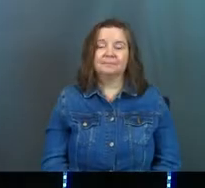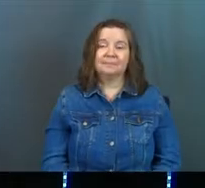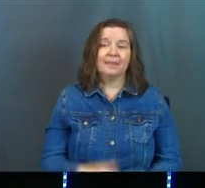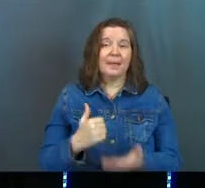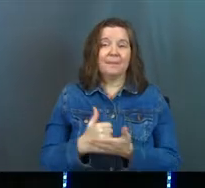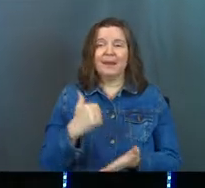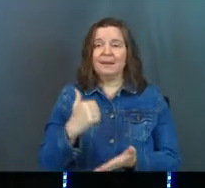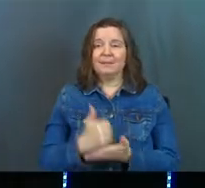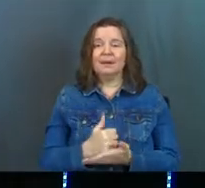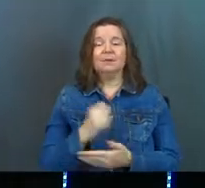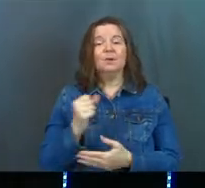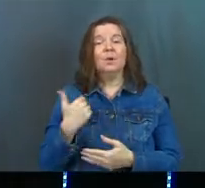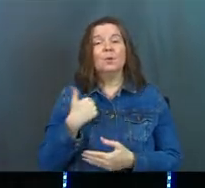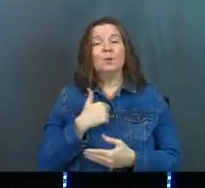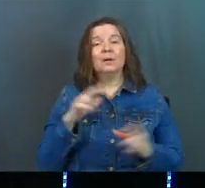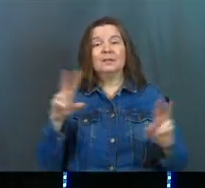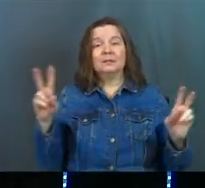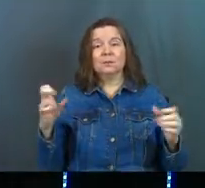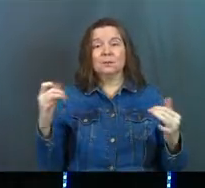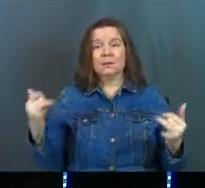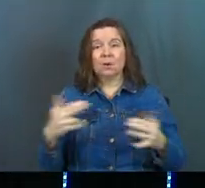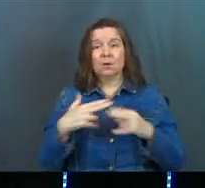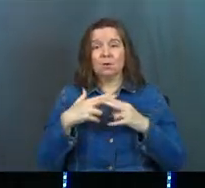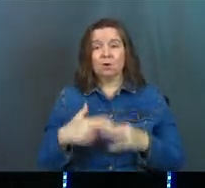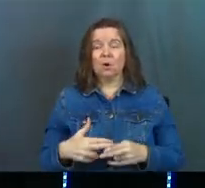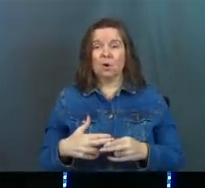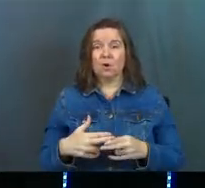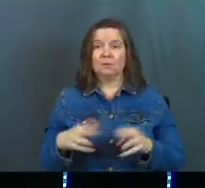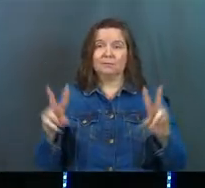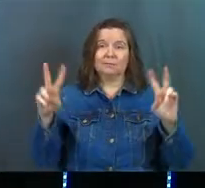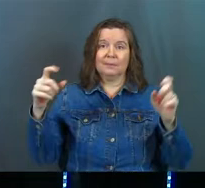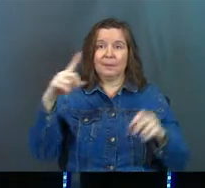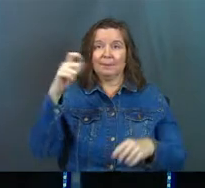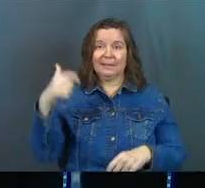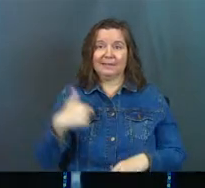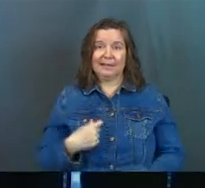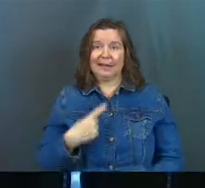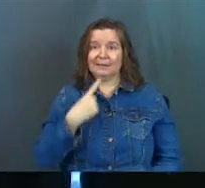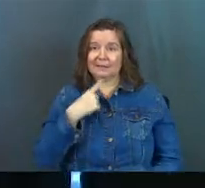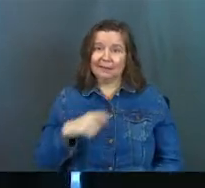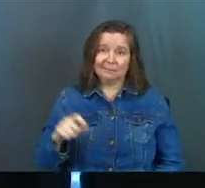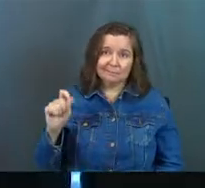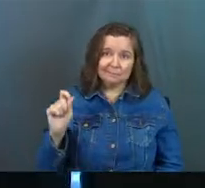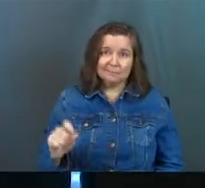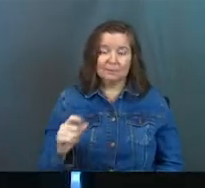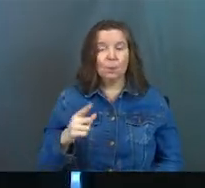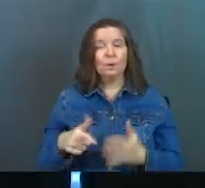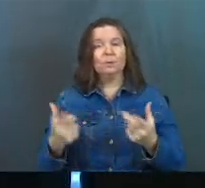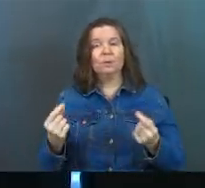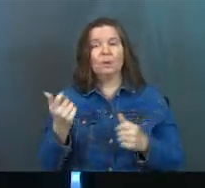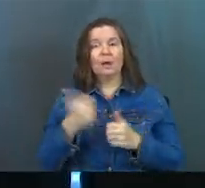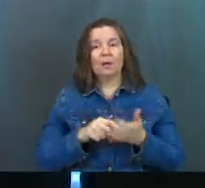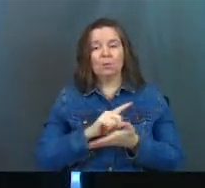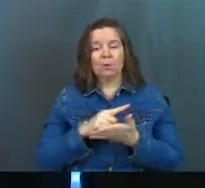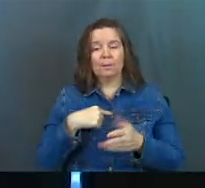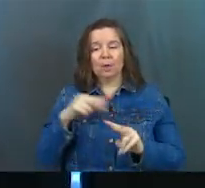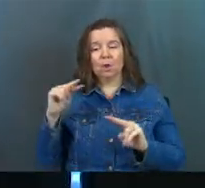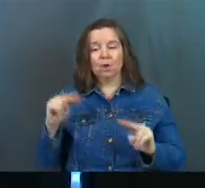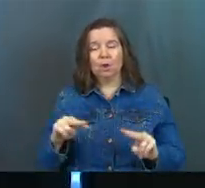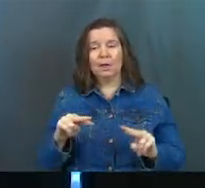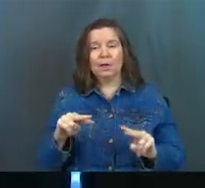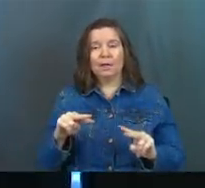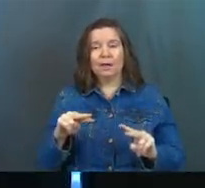Amen, amen. So we're in this series right now called Because I Said So. And what we've been doing is every single week we've been looking at